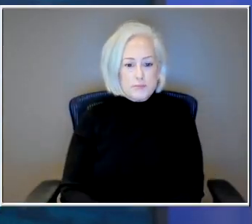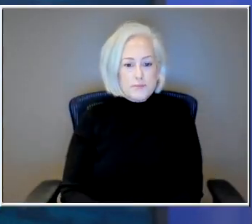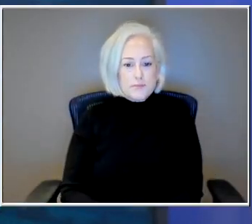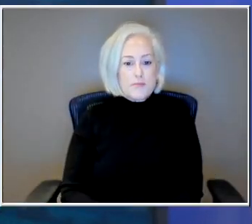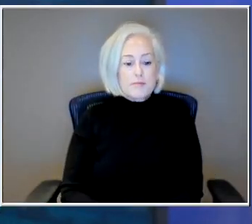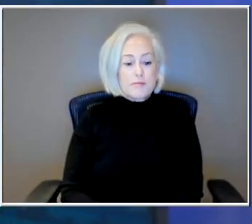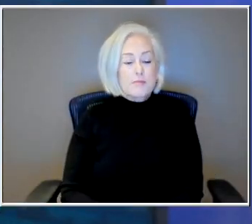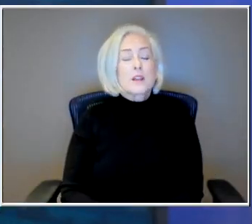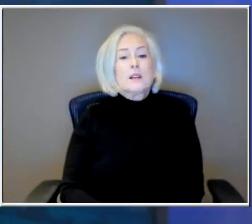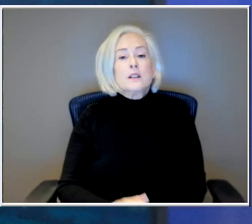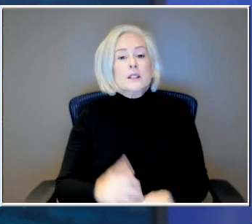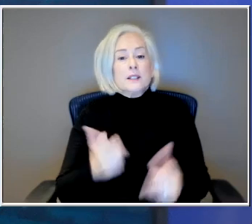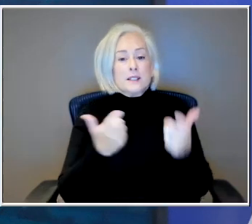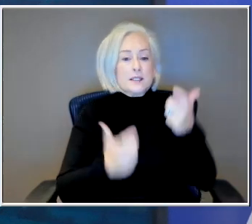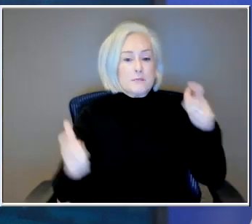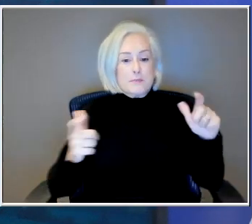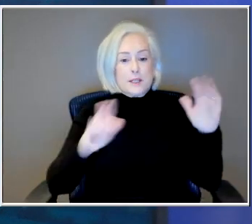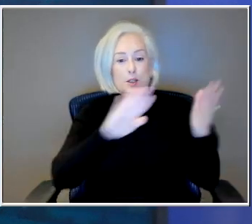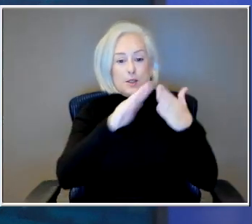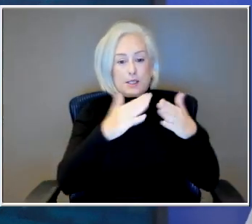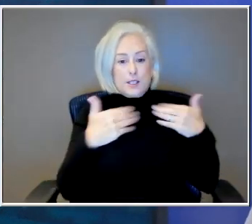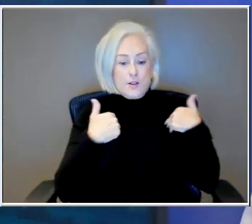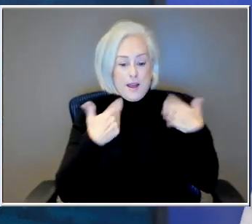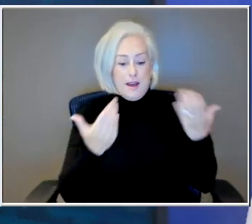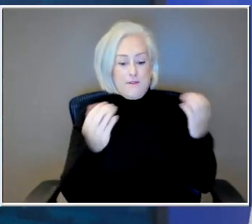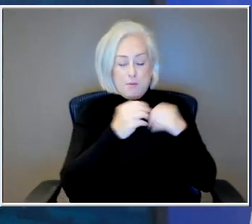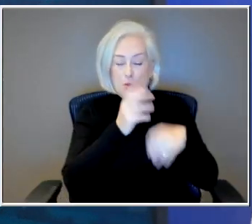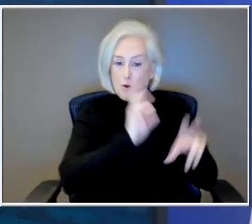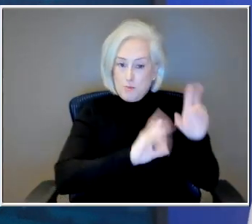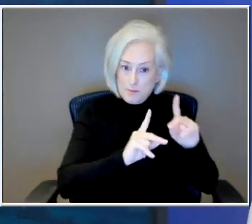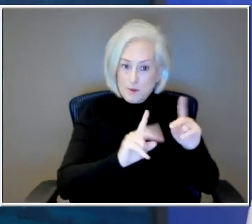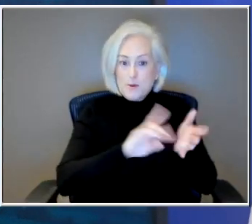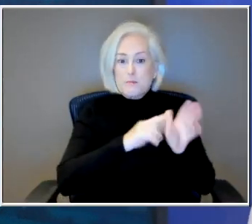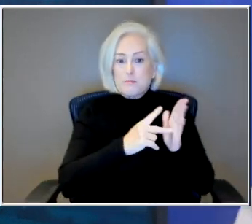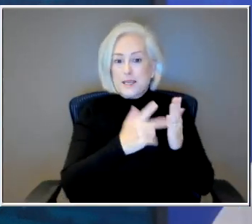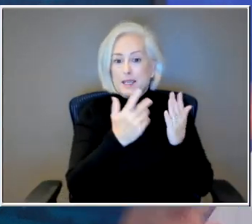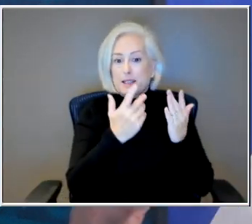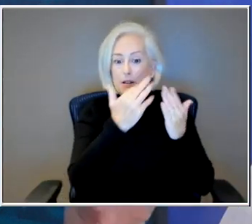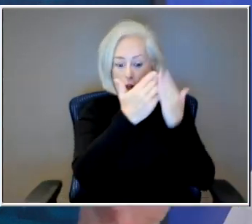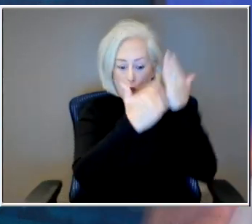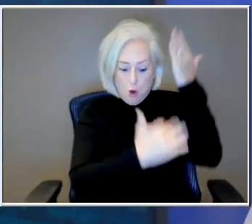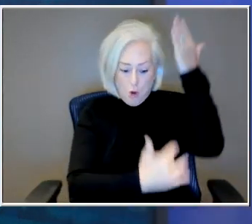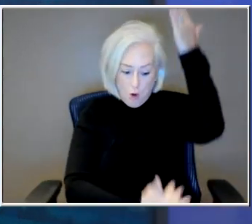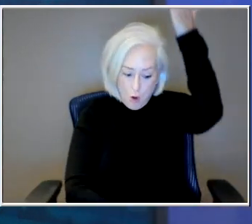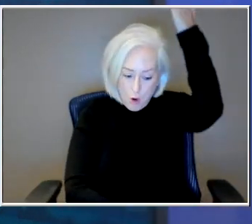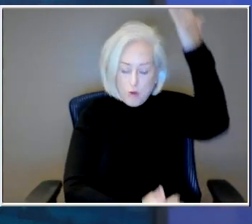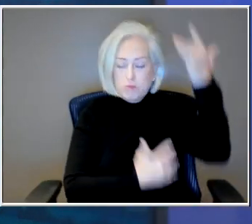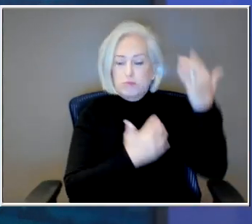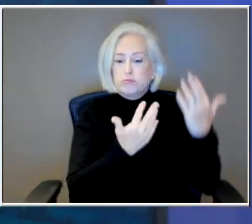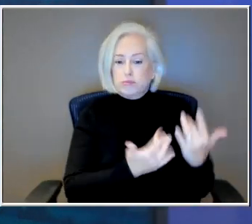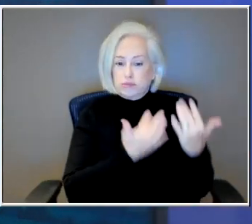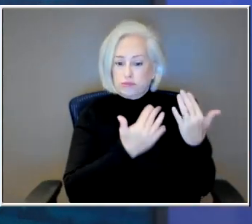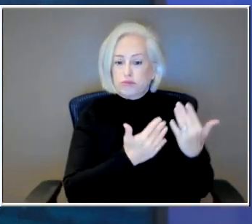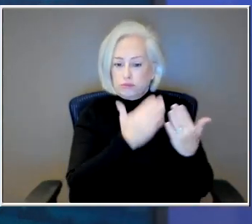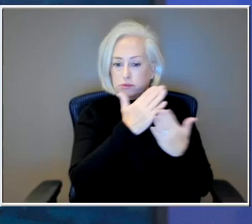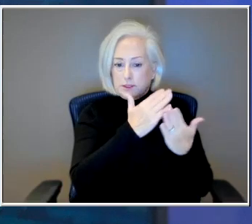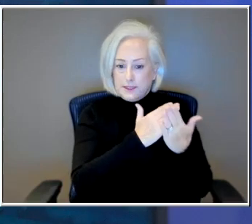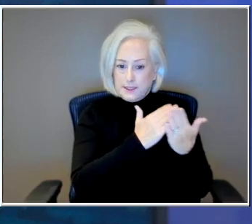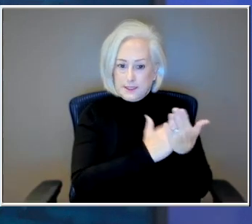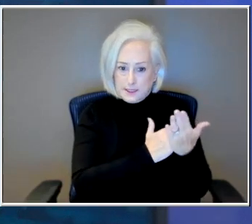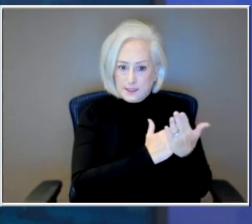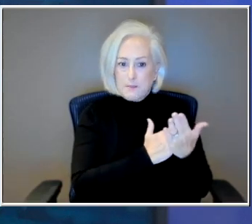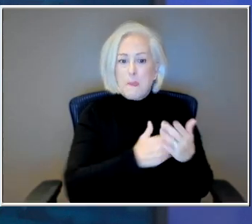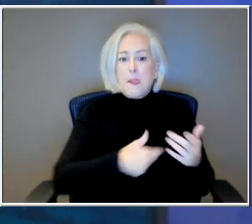bigger cities have more people on the list, and obviously they have more draw for these bigger circles now. Liver is allocated